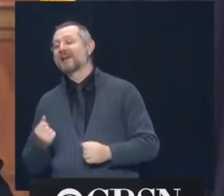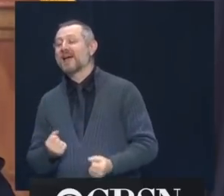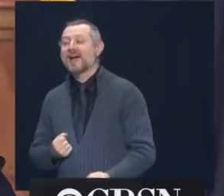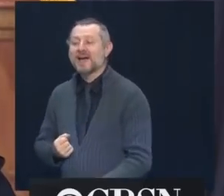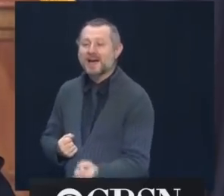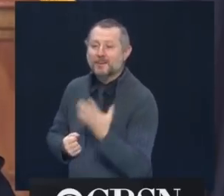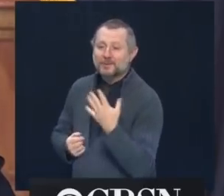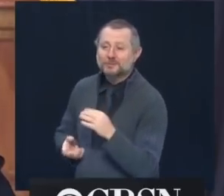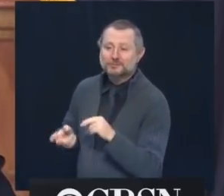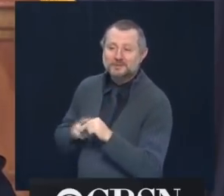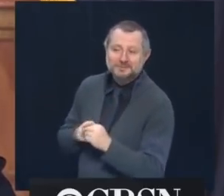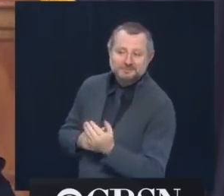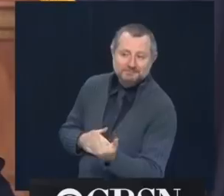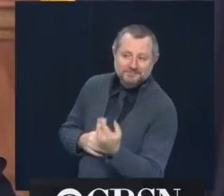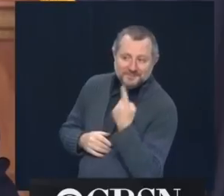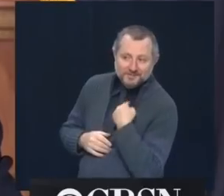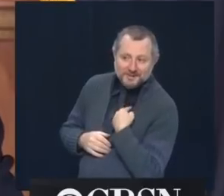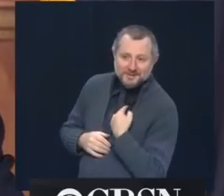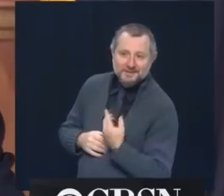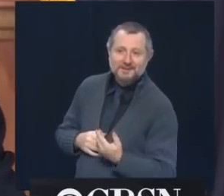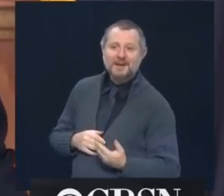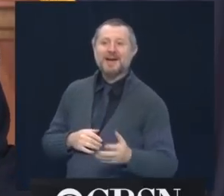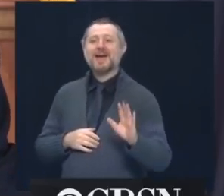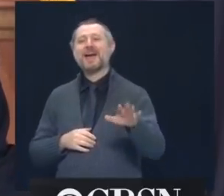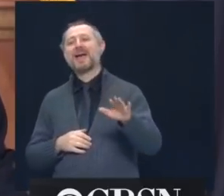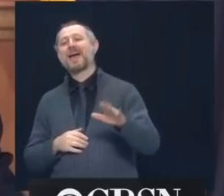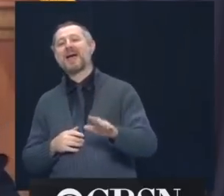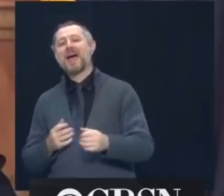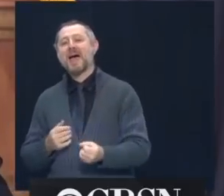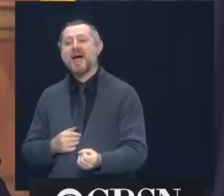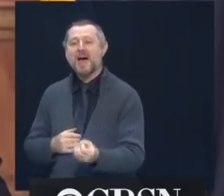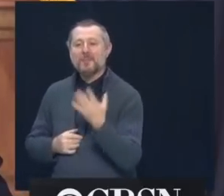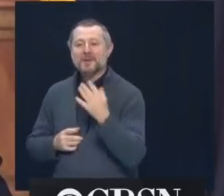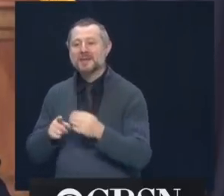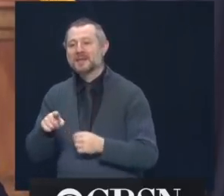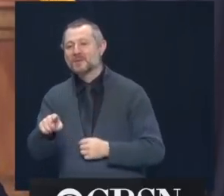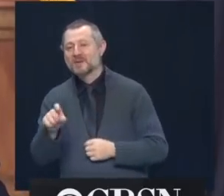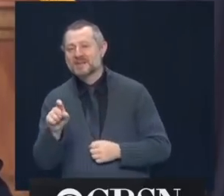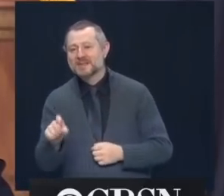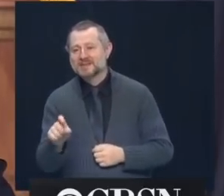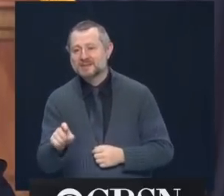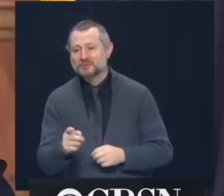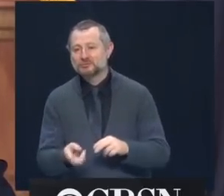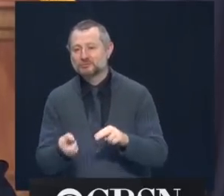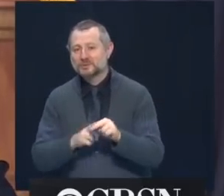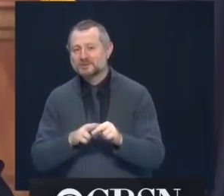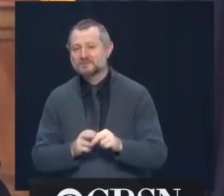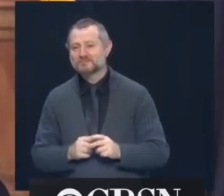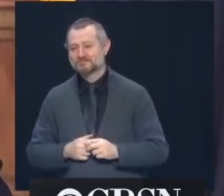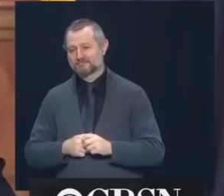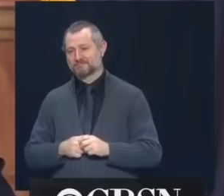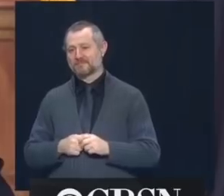taxes? How much do you need to raise taxes? How much do you need to close the